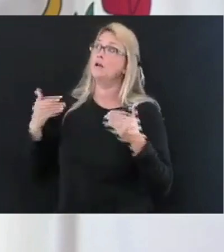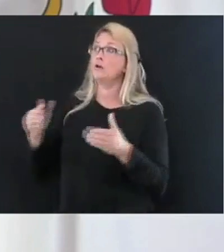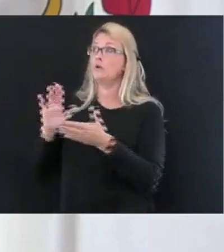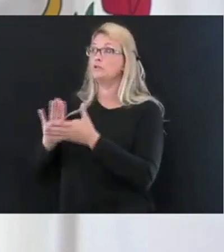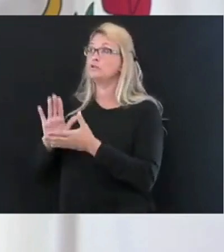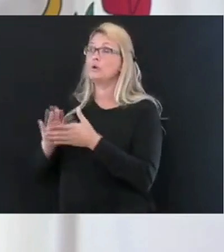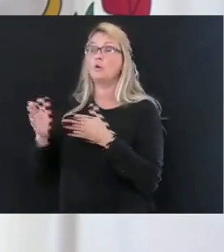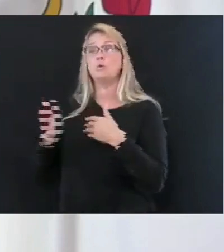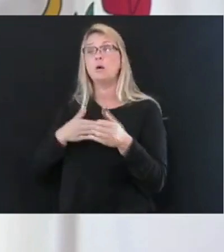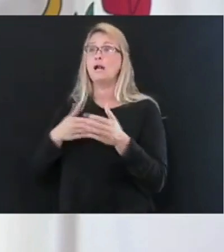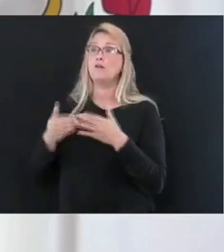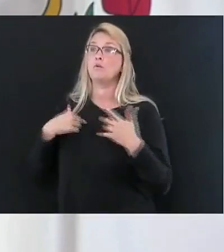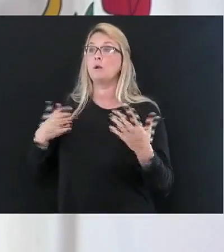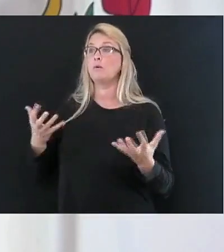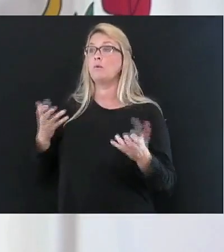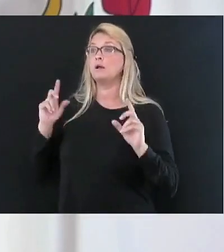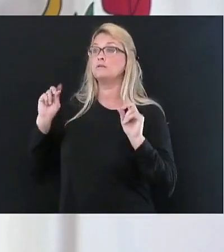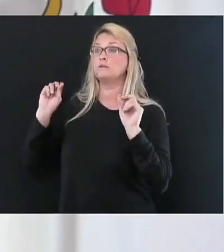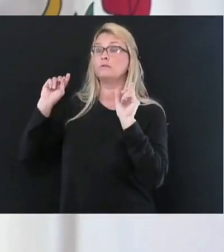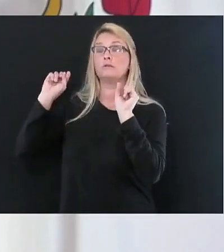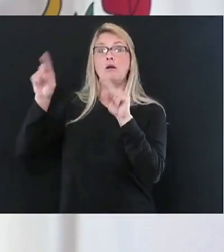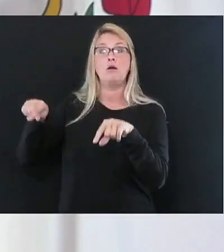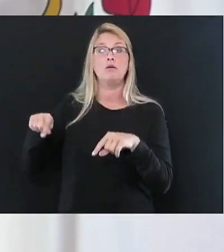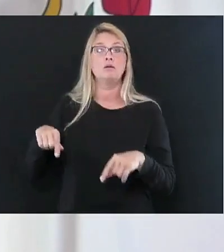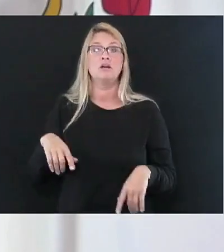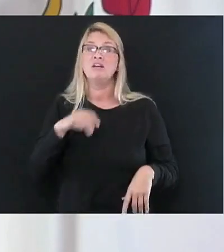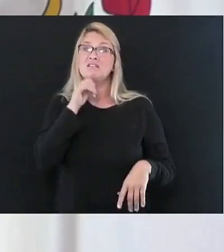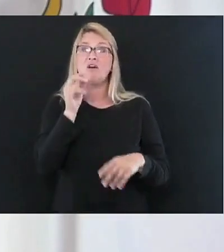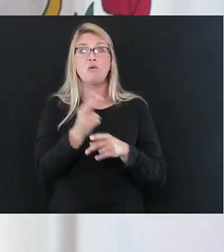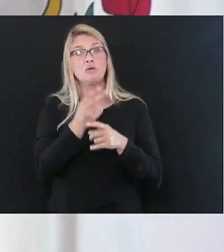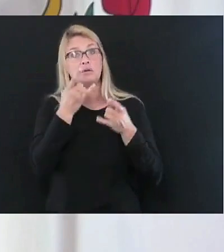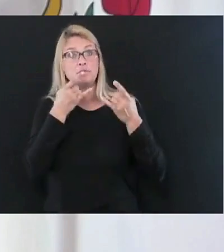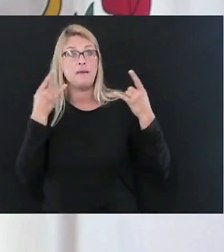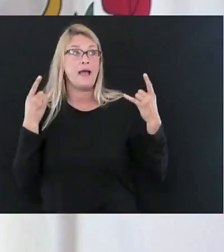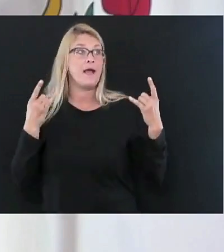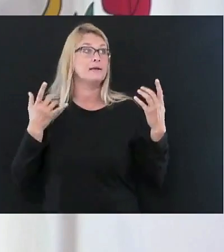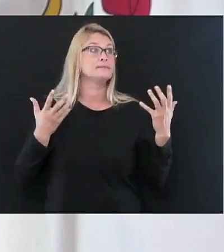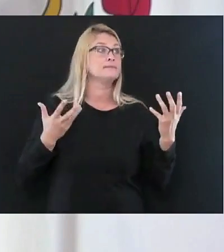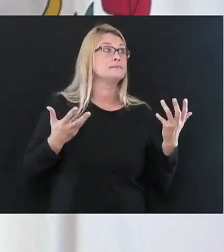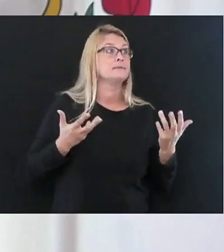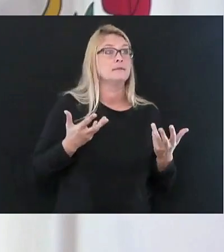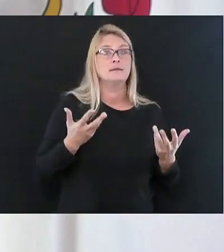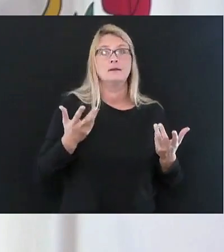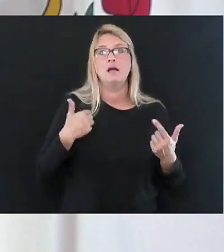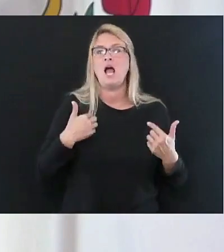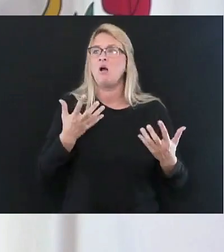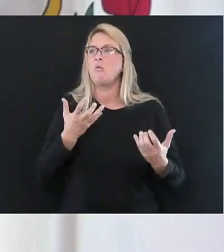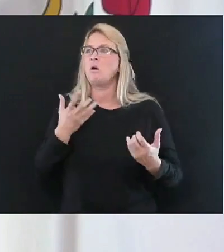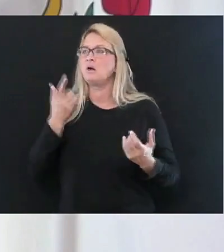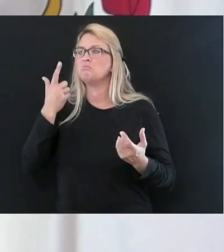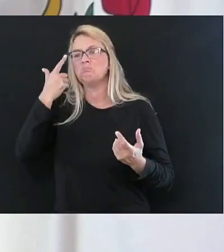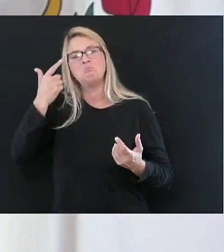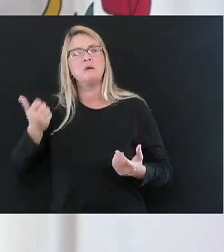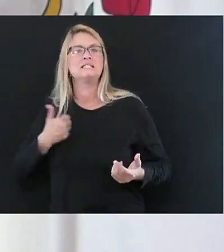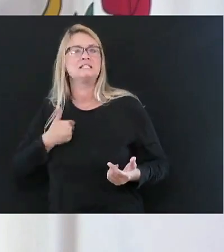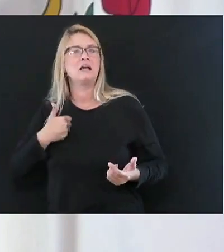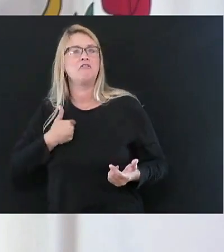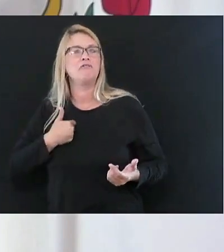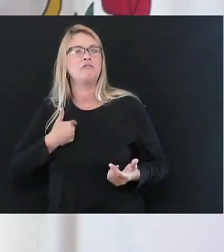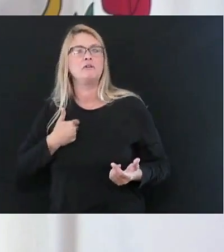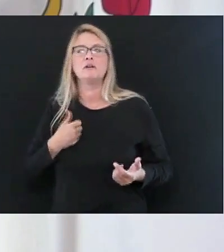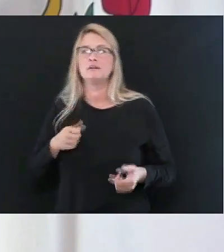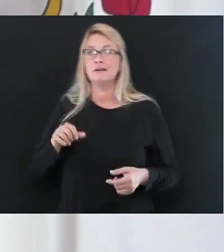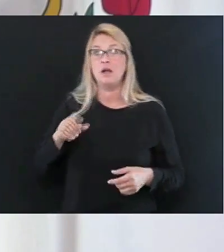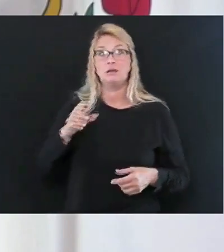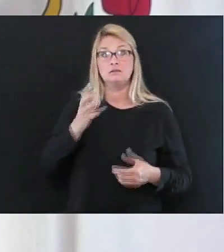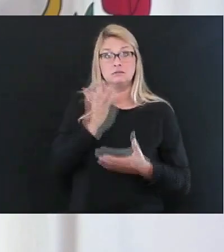we want to do. In fact, if we want to, let's just don't wear masks. Let's just do what we want to do, because this thing's not real. But